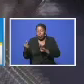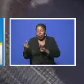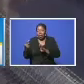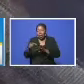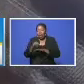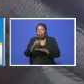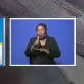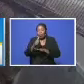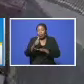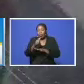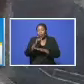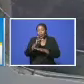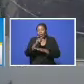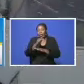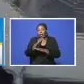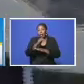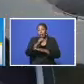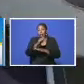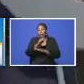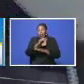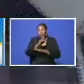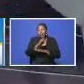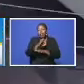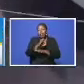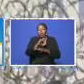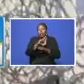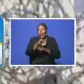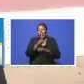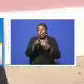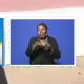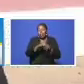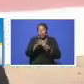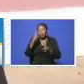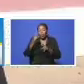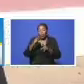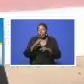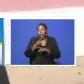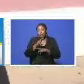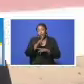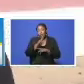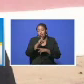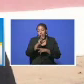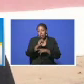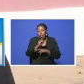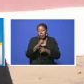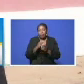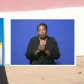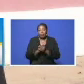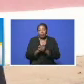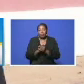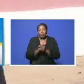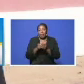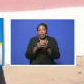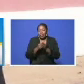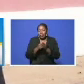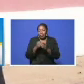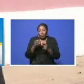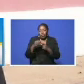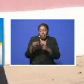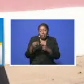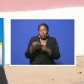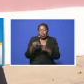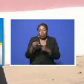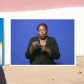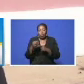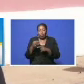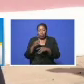inmate tested positive for the virus. This is a very unique case. And based on all